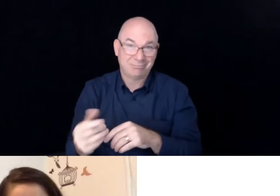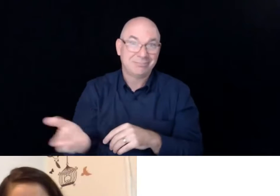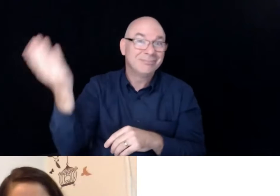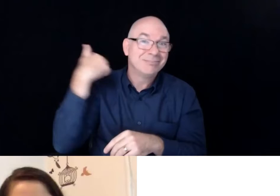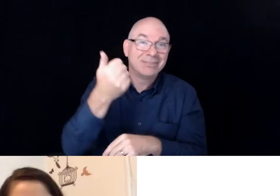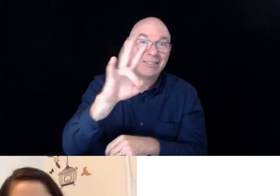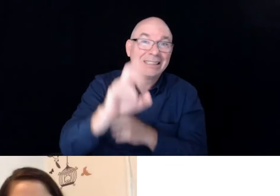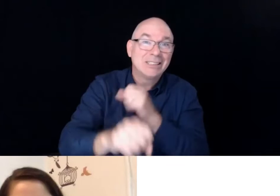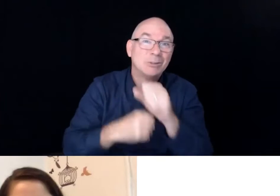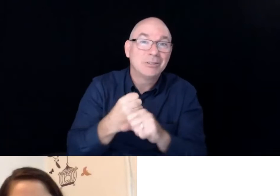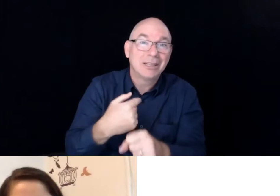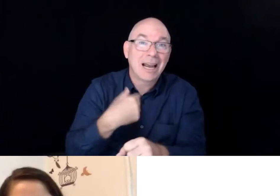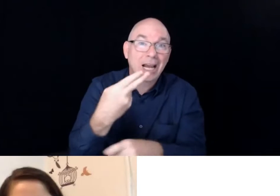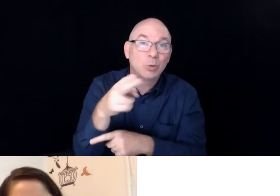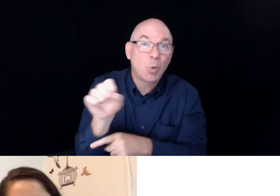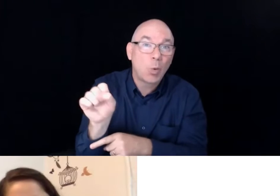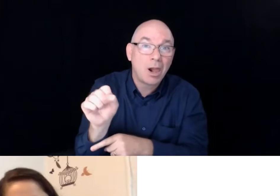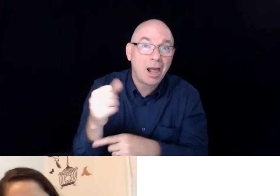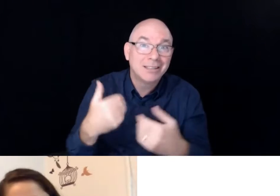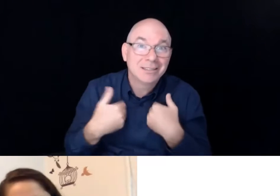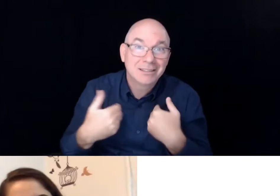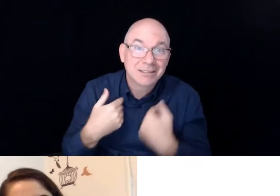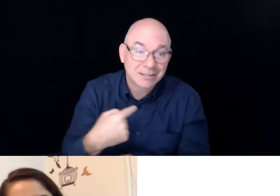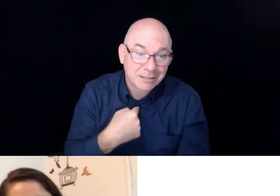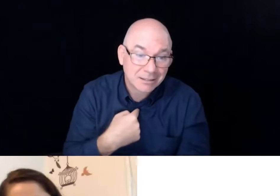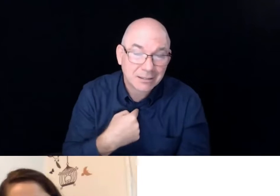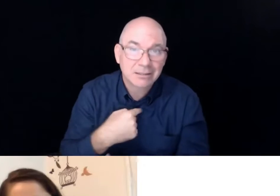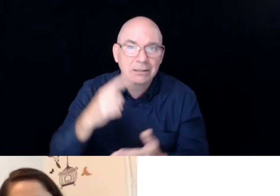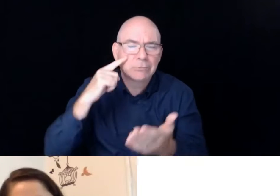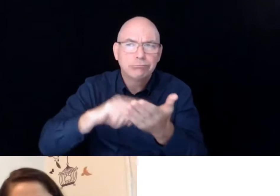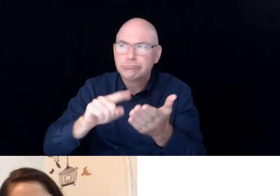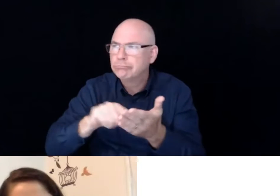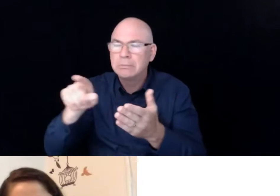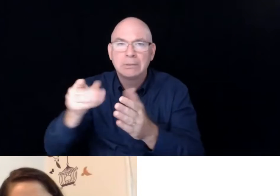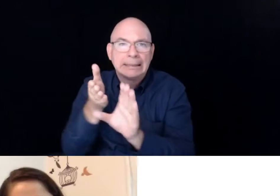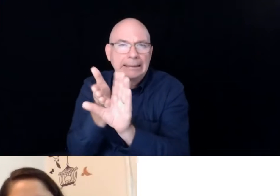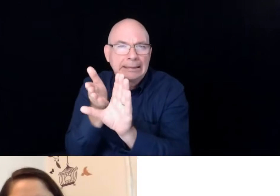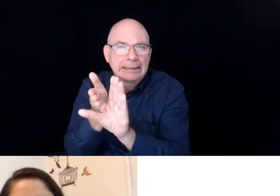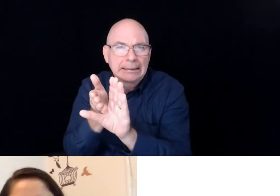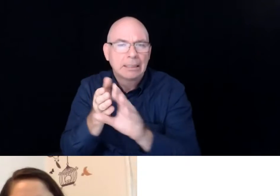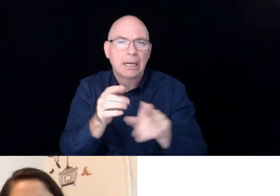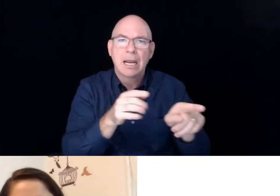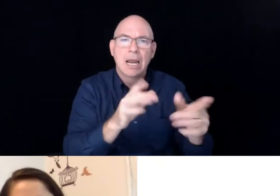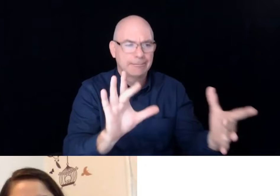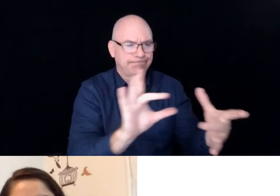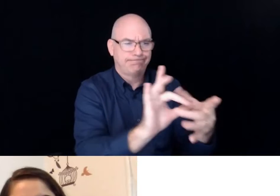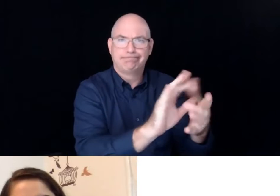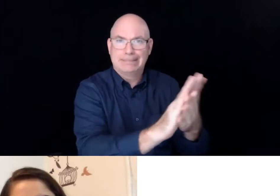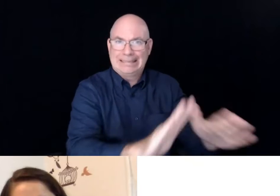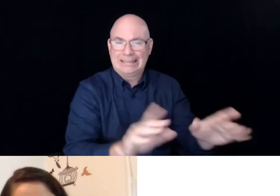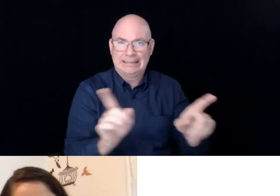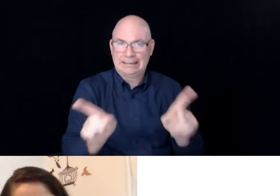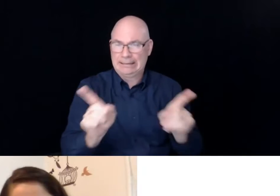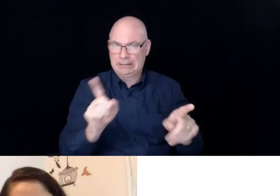high school, as a young person, I started exploring psychology and peace building. And coming